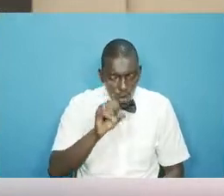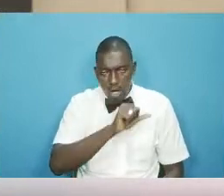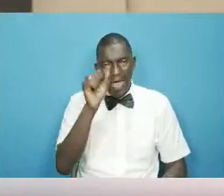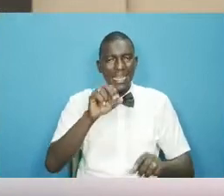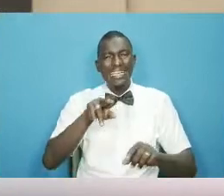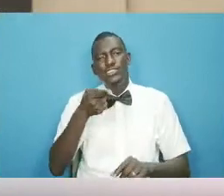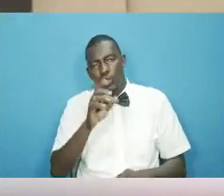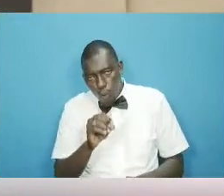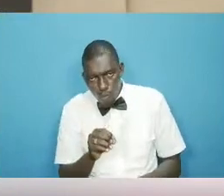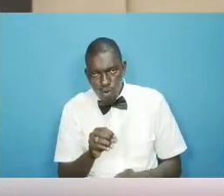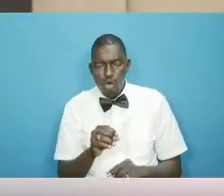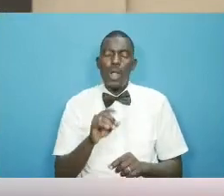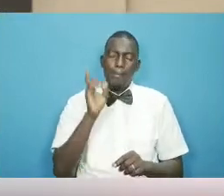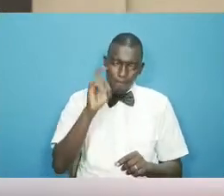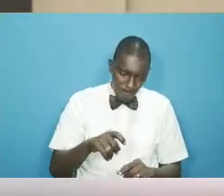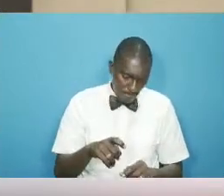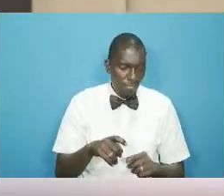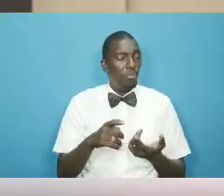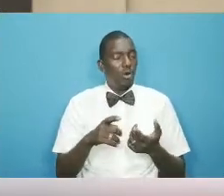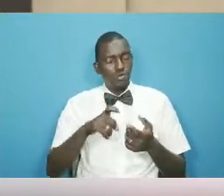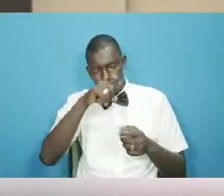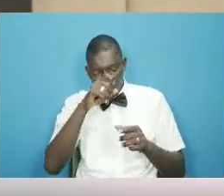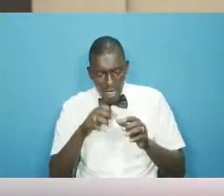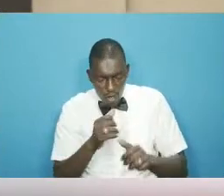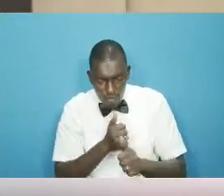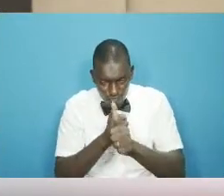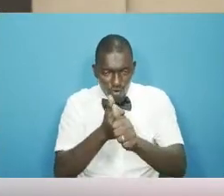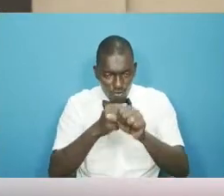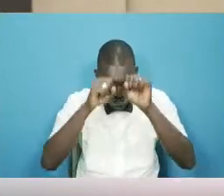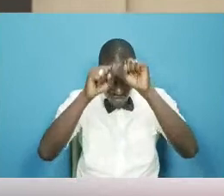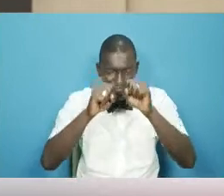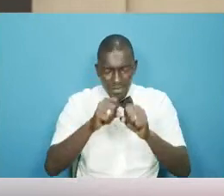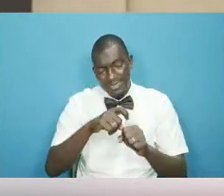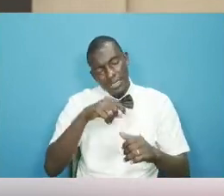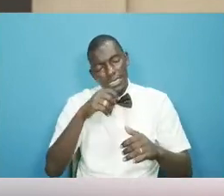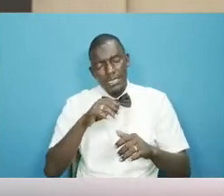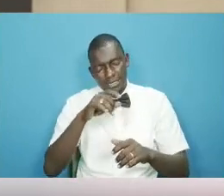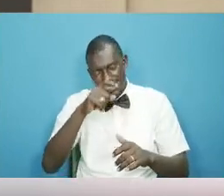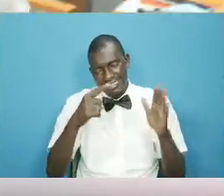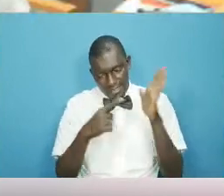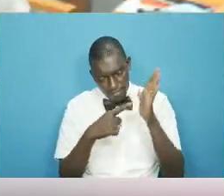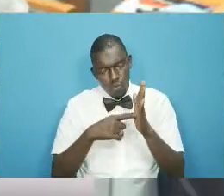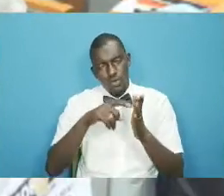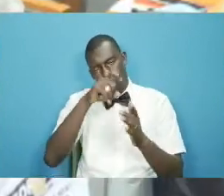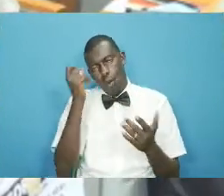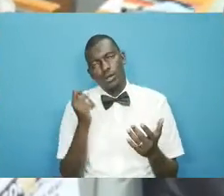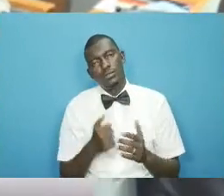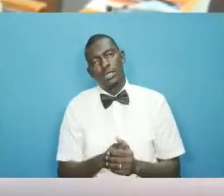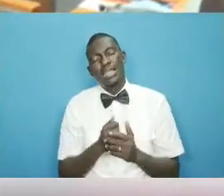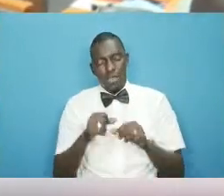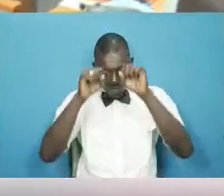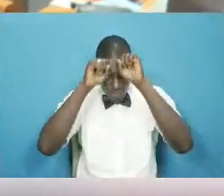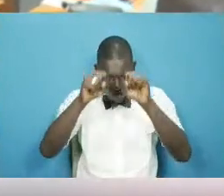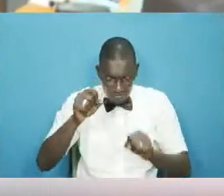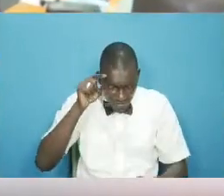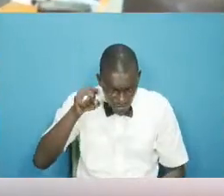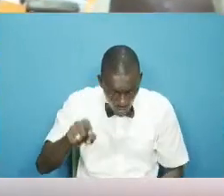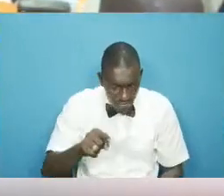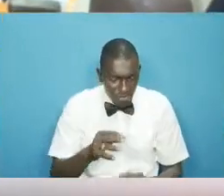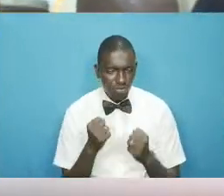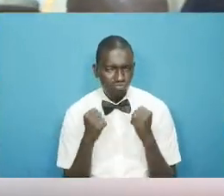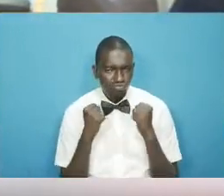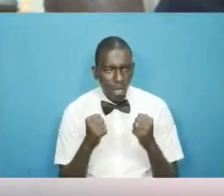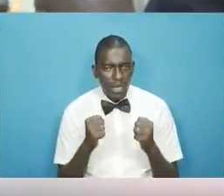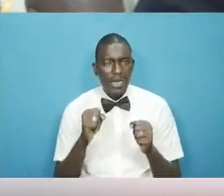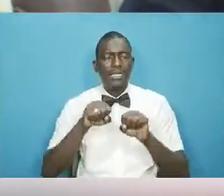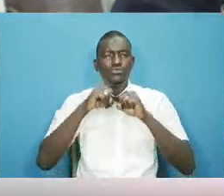organizations should accompany the government in this worthy and rewarding journey. Government's commitment is to strengthen